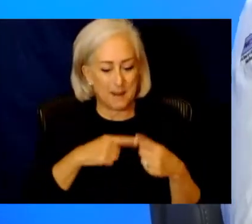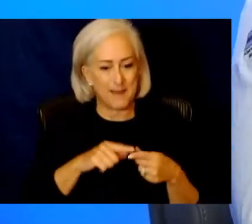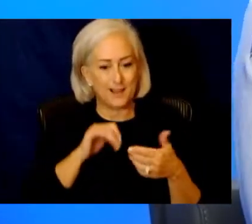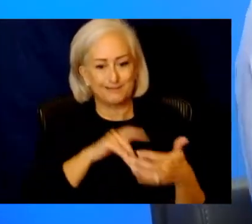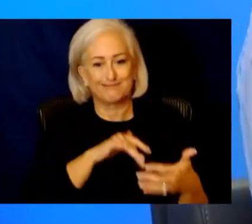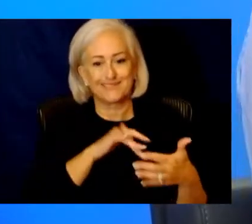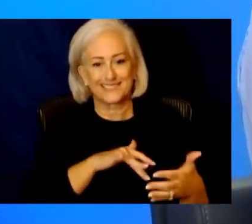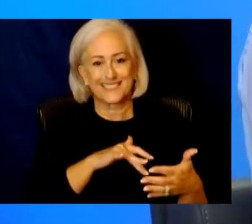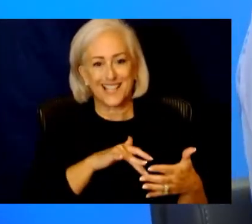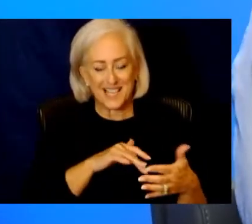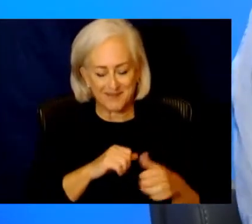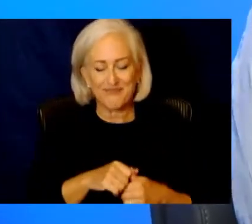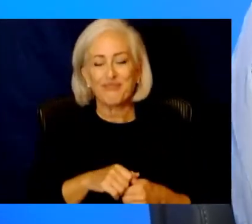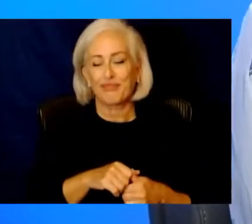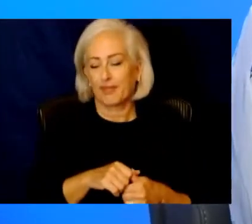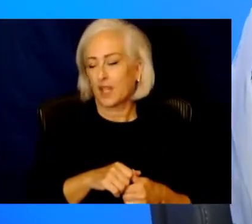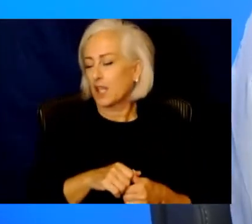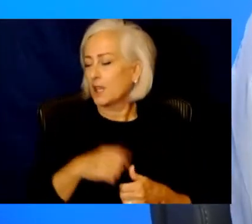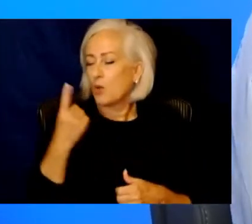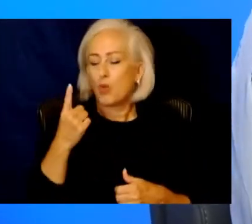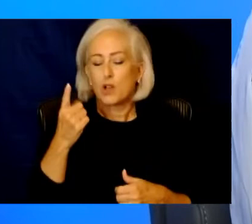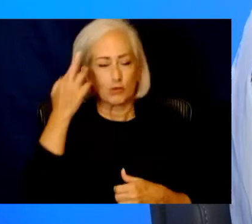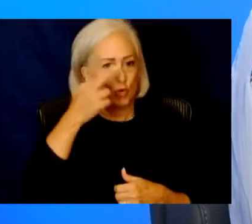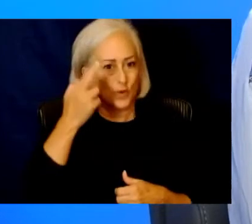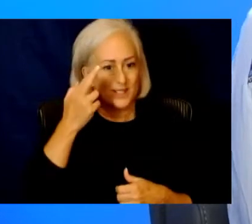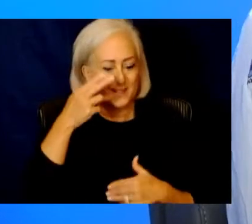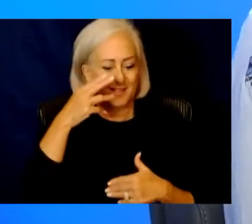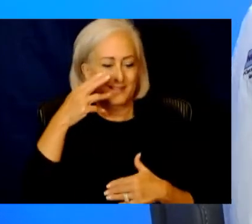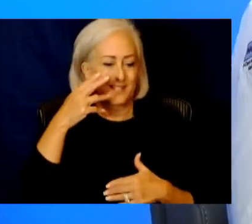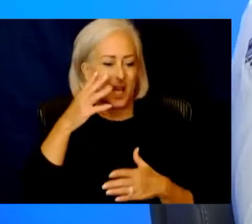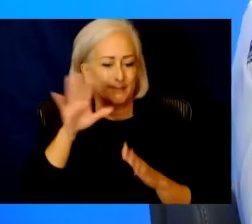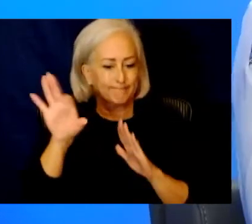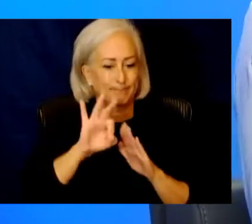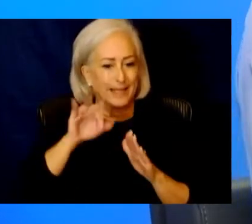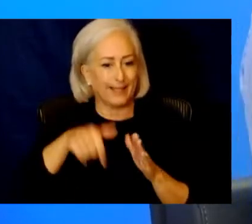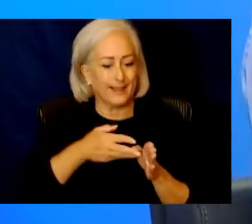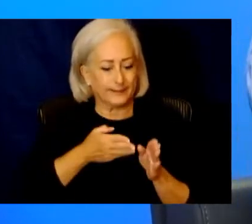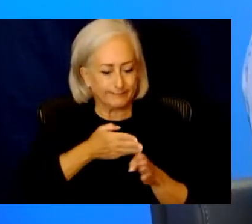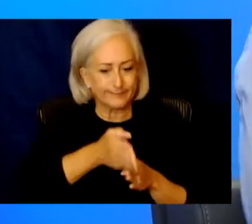this is one of the major reasons I went into this field, is to really